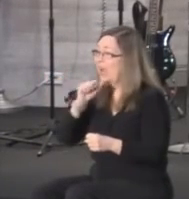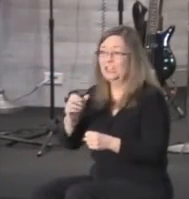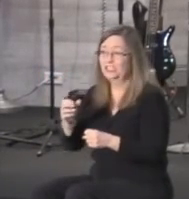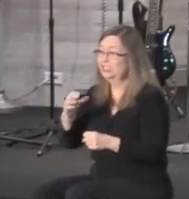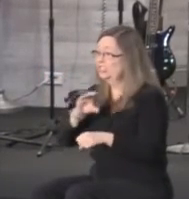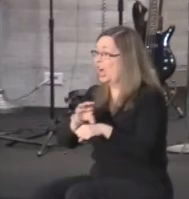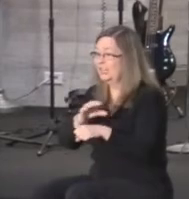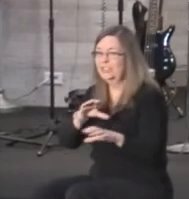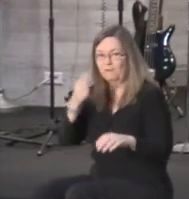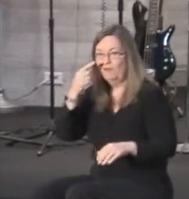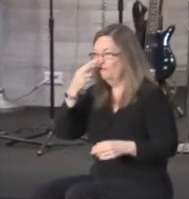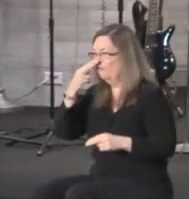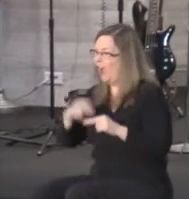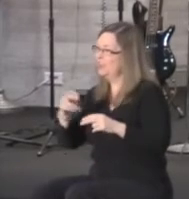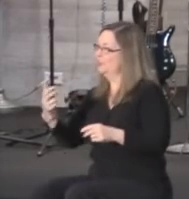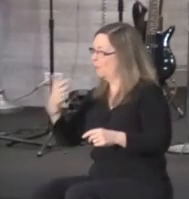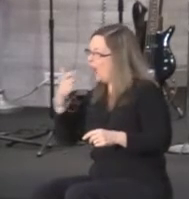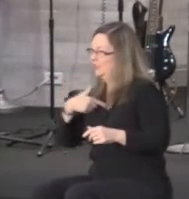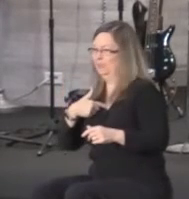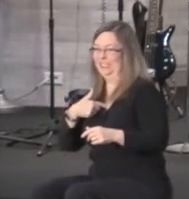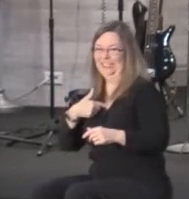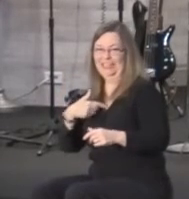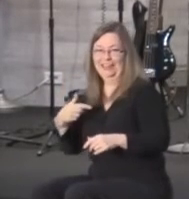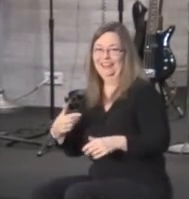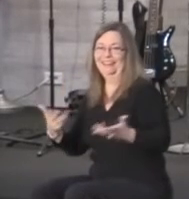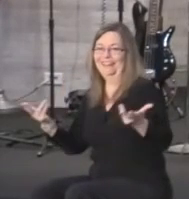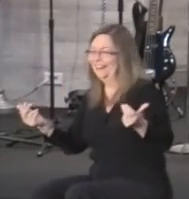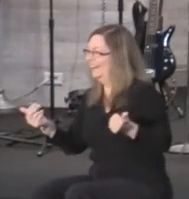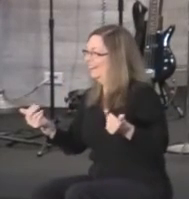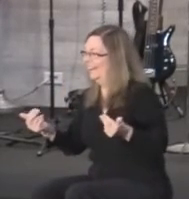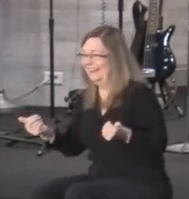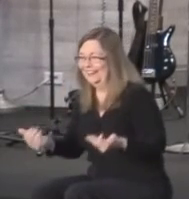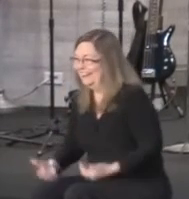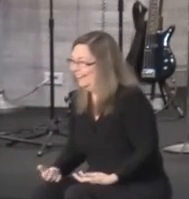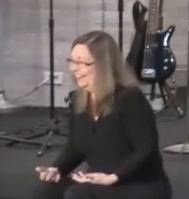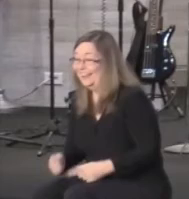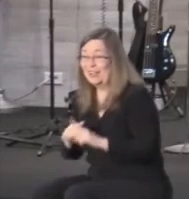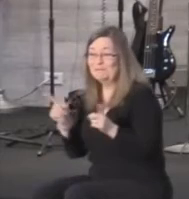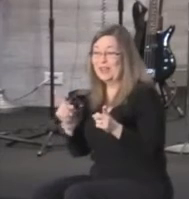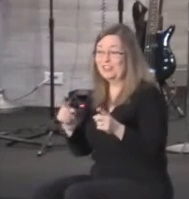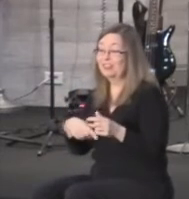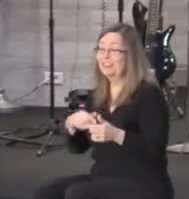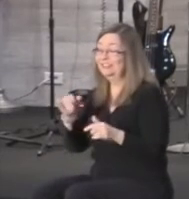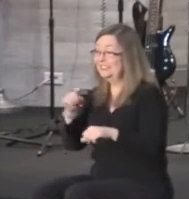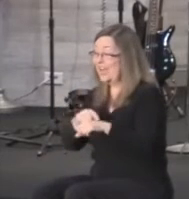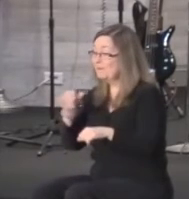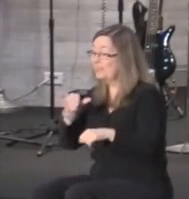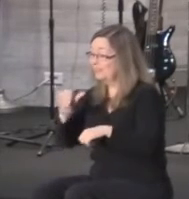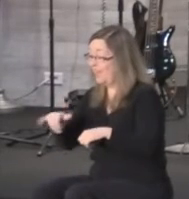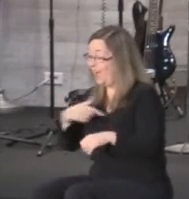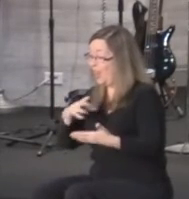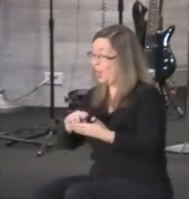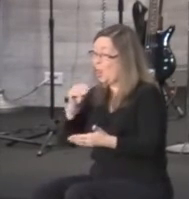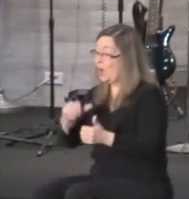He did it for fun, just to watch me. I know he did. But it was those times where I was learning